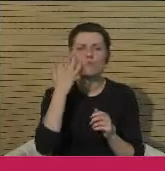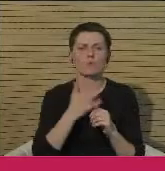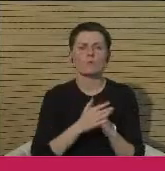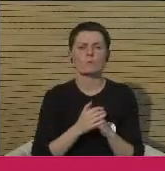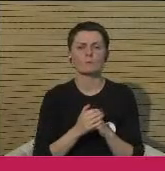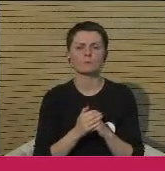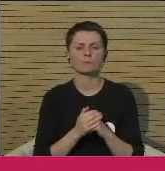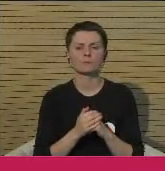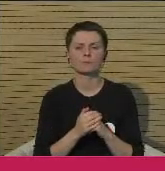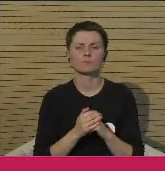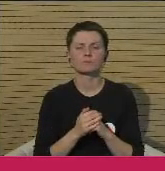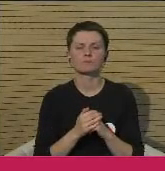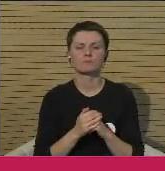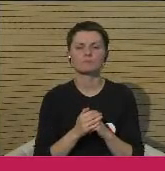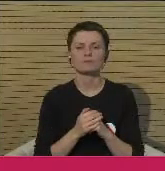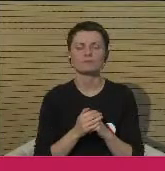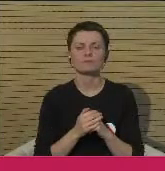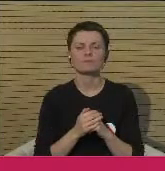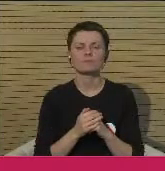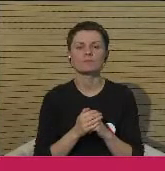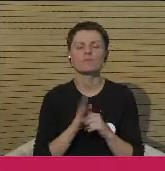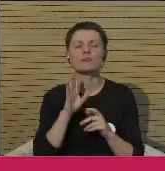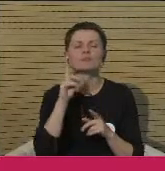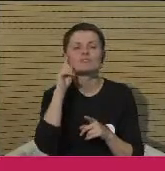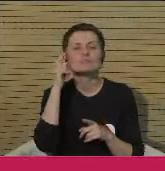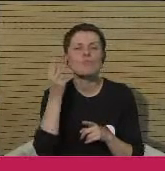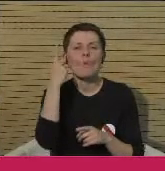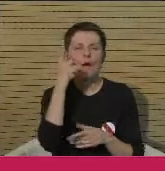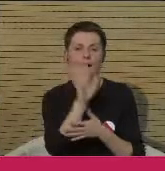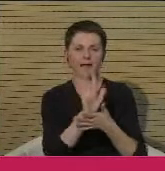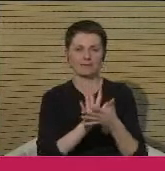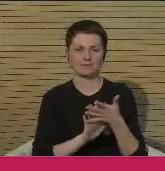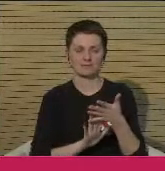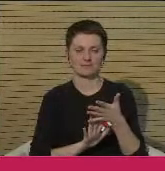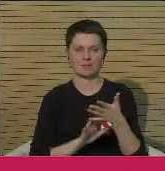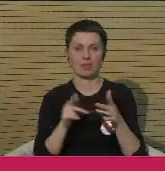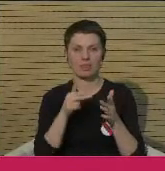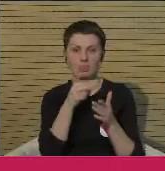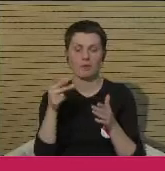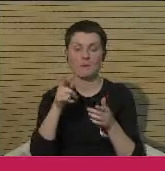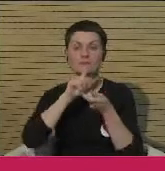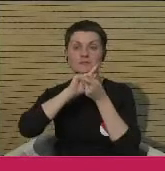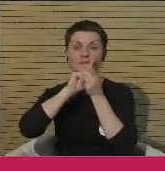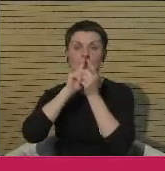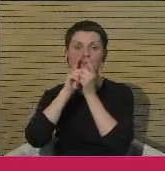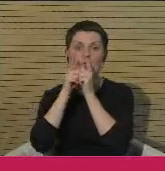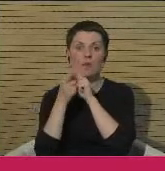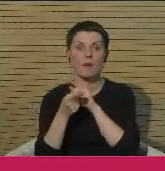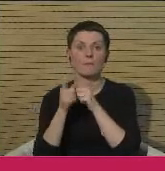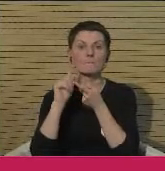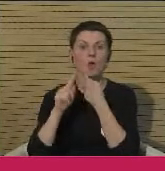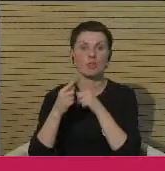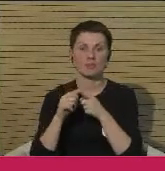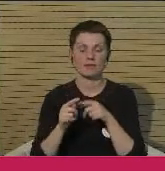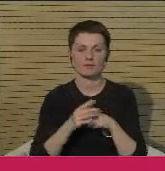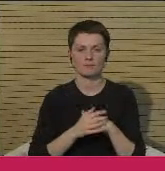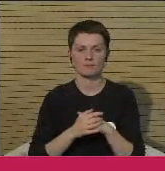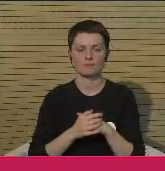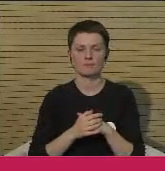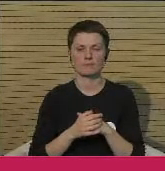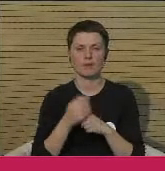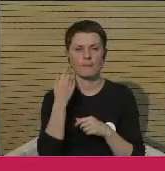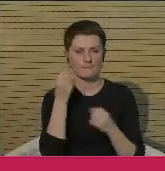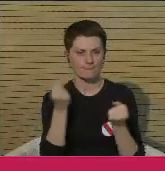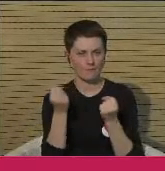thought how to use this mixture, how to use this this mixture about the changing